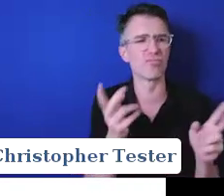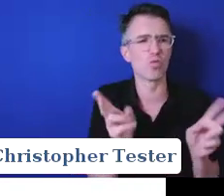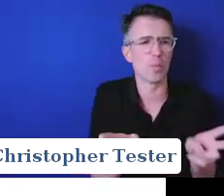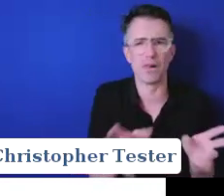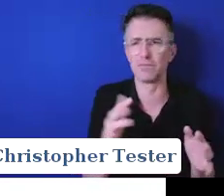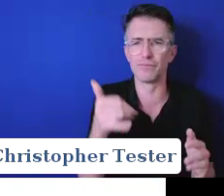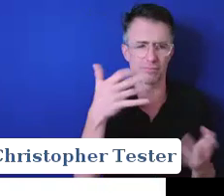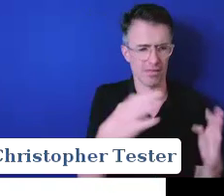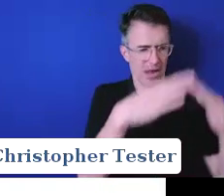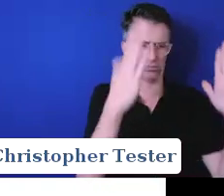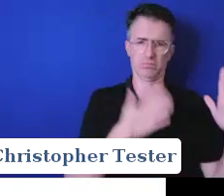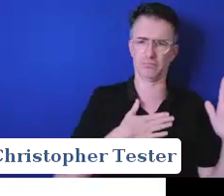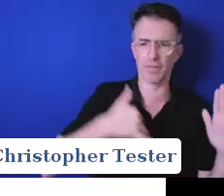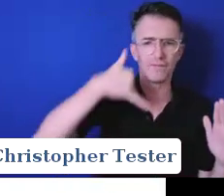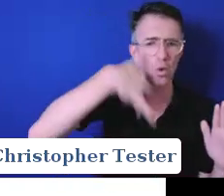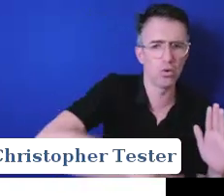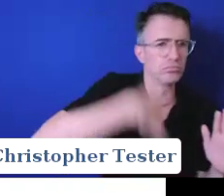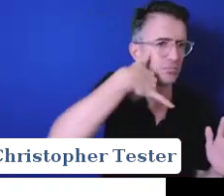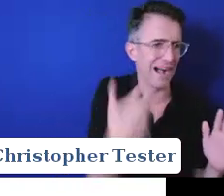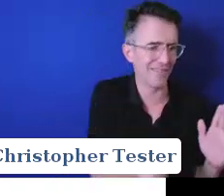assistance operation.